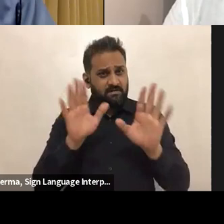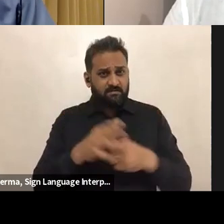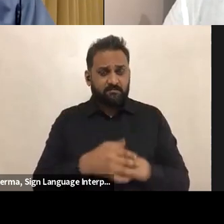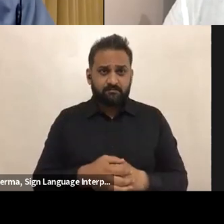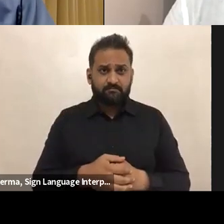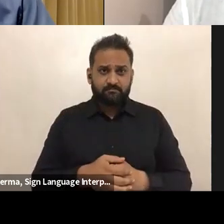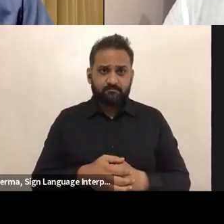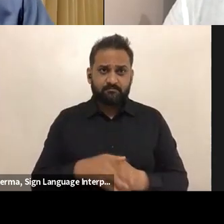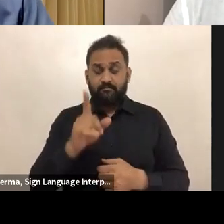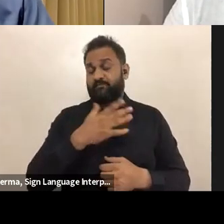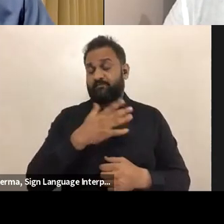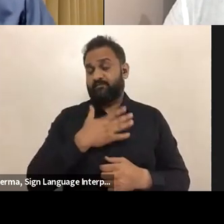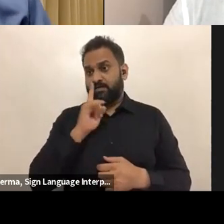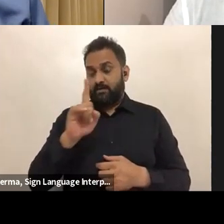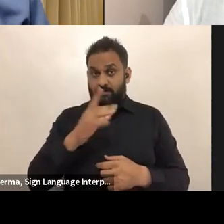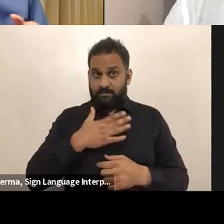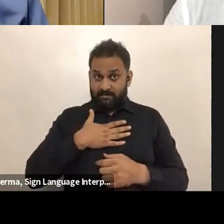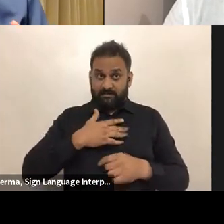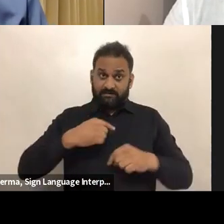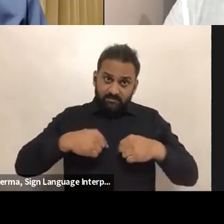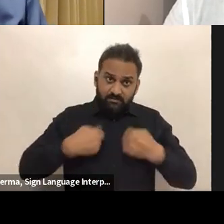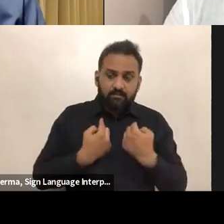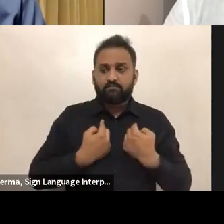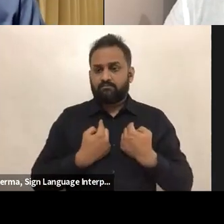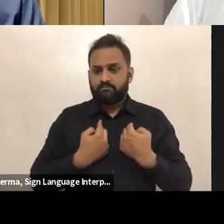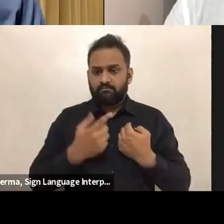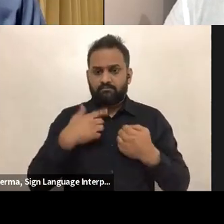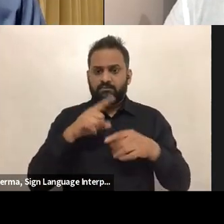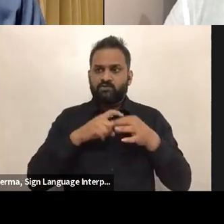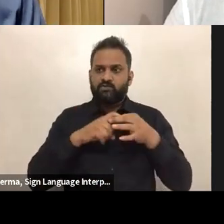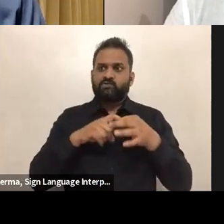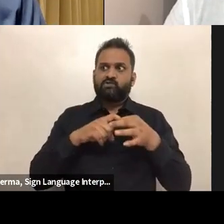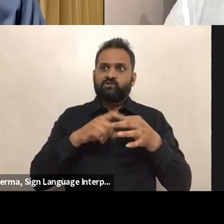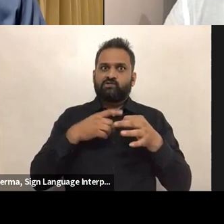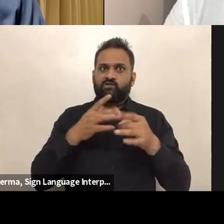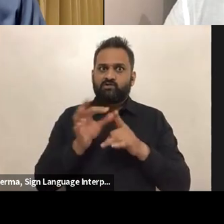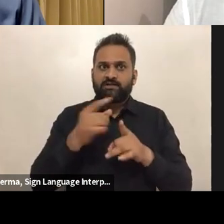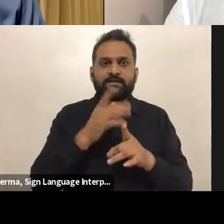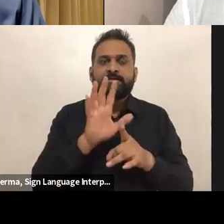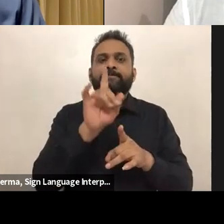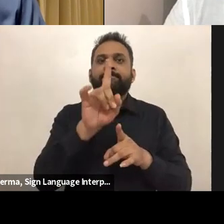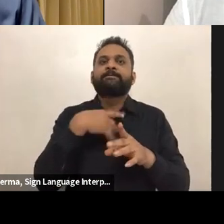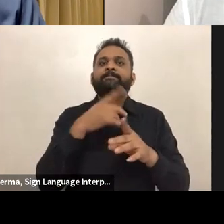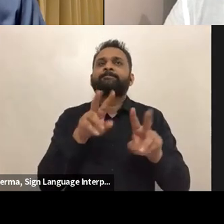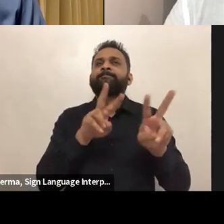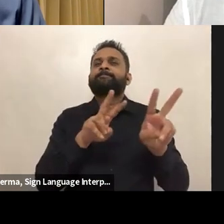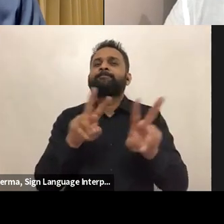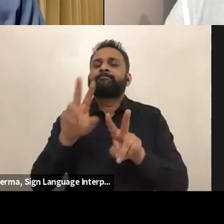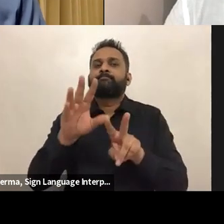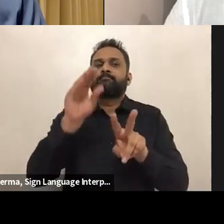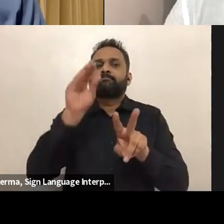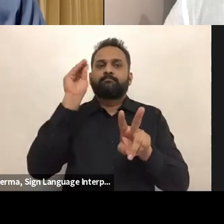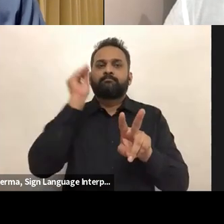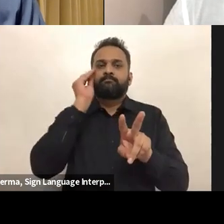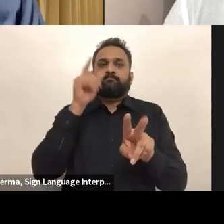I have not driven myself to a pure question here. But it strikes me that given the size of this, the